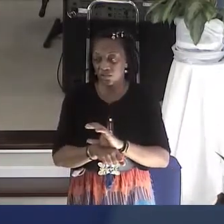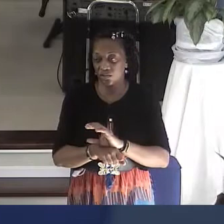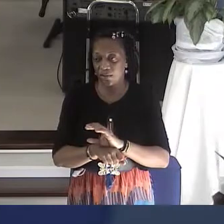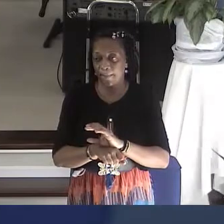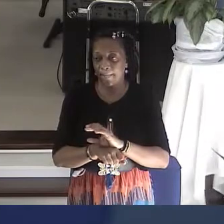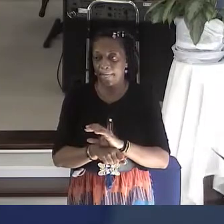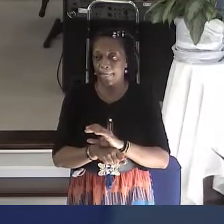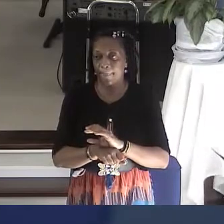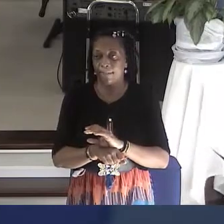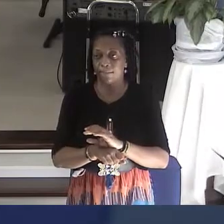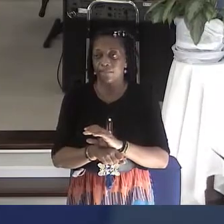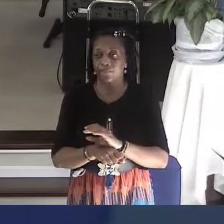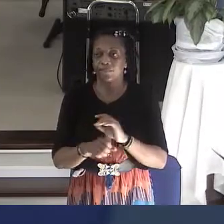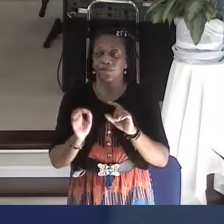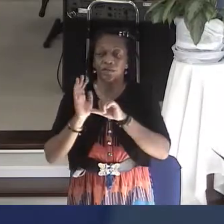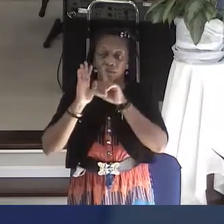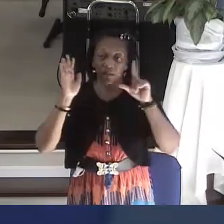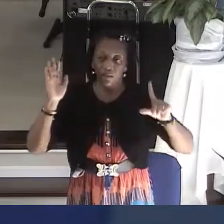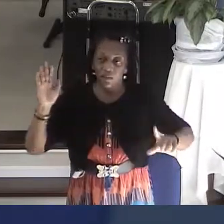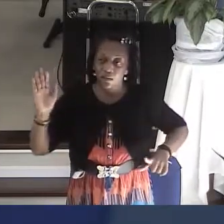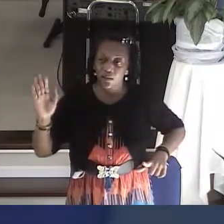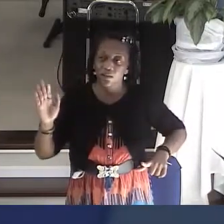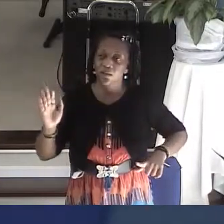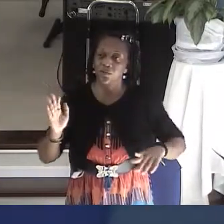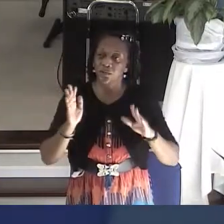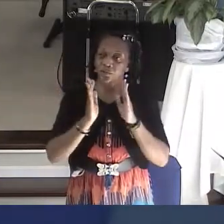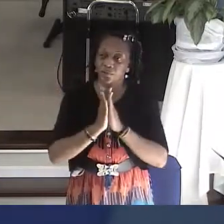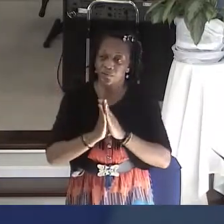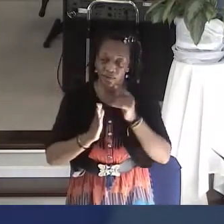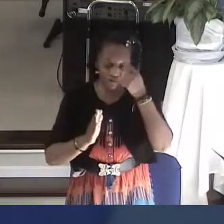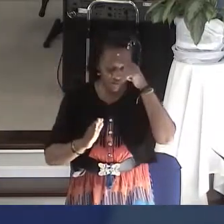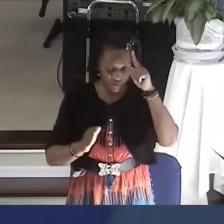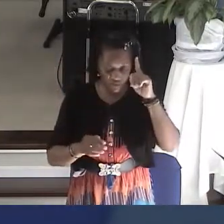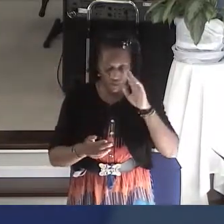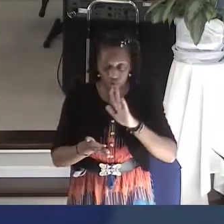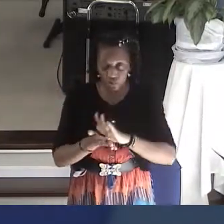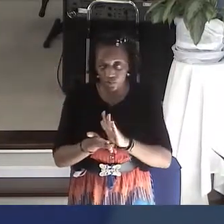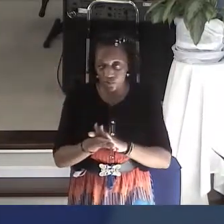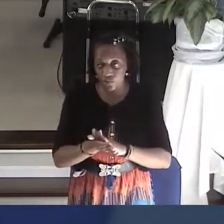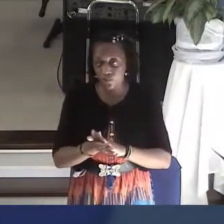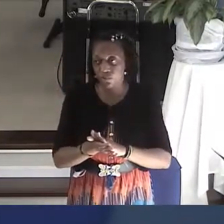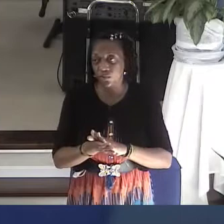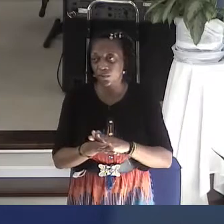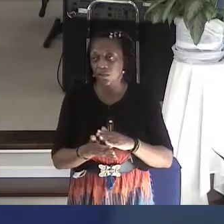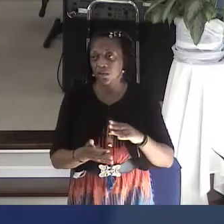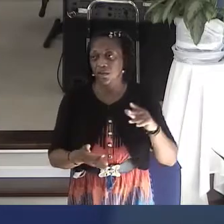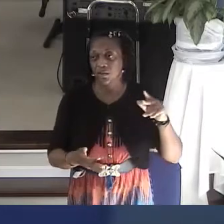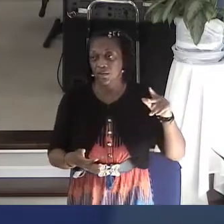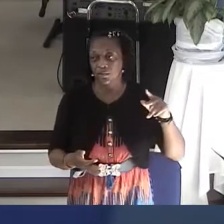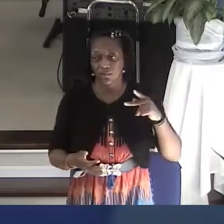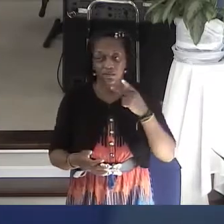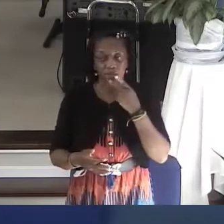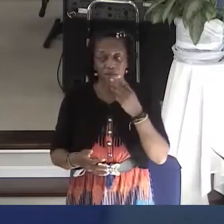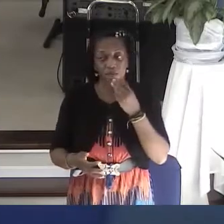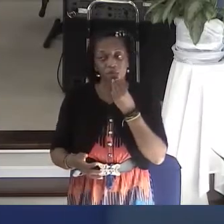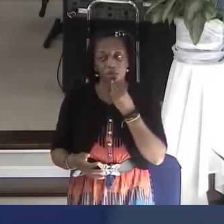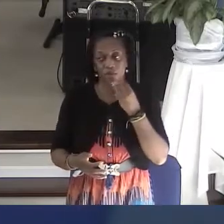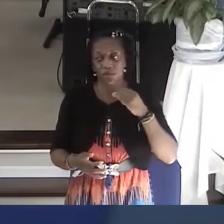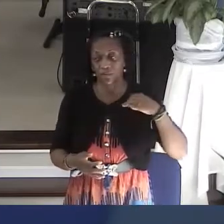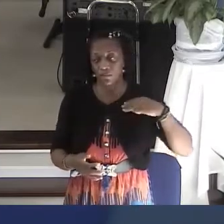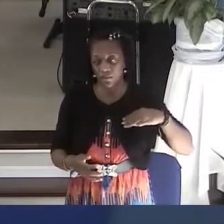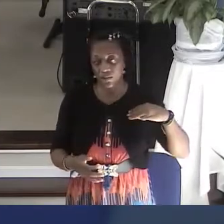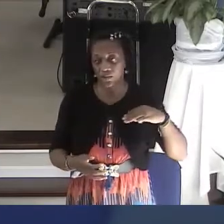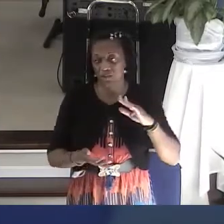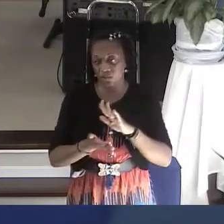school, put more missionary prep before you even now. And we ask for your protection around